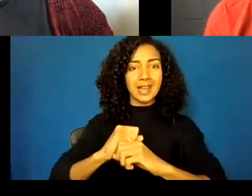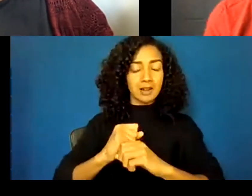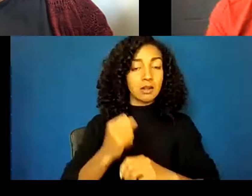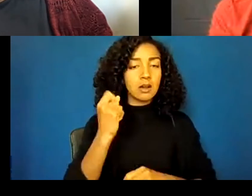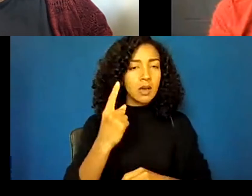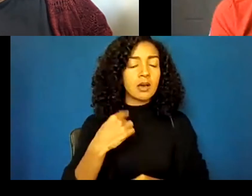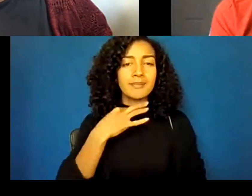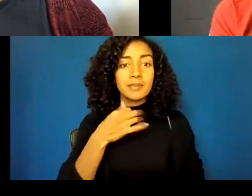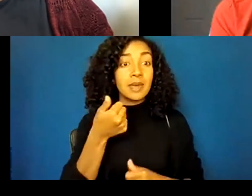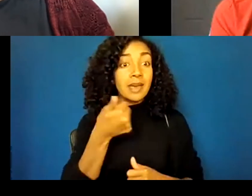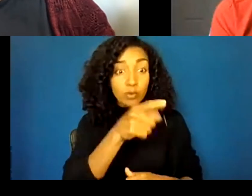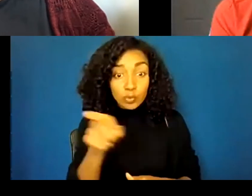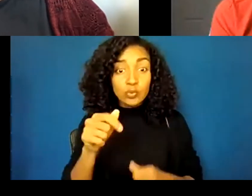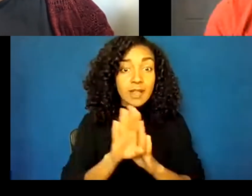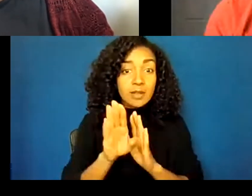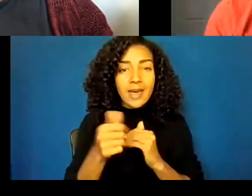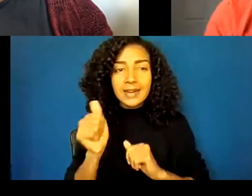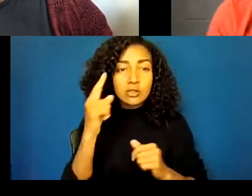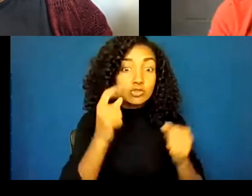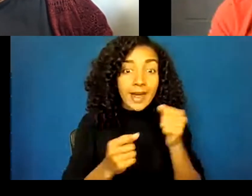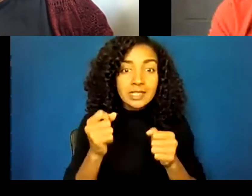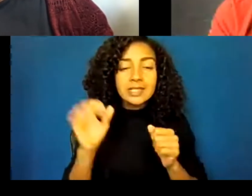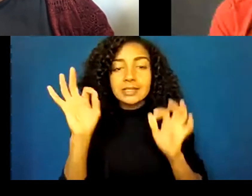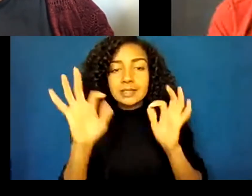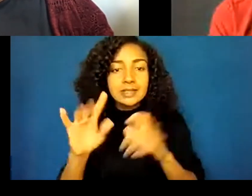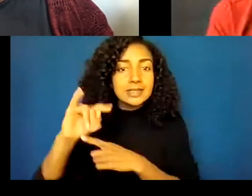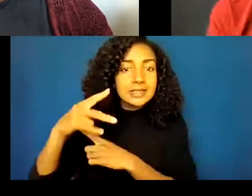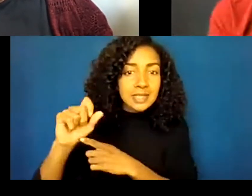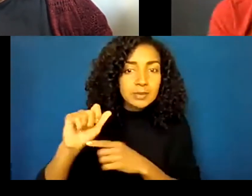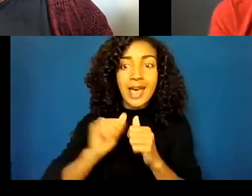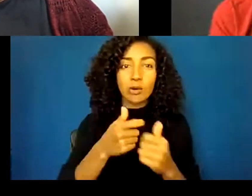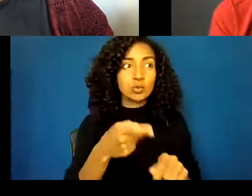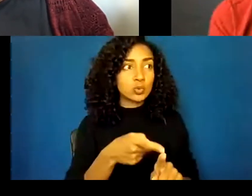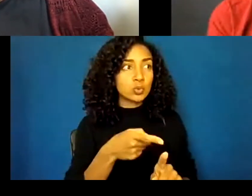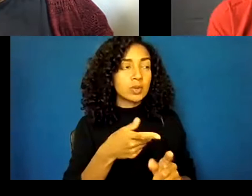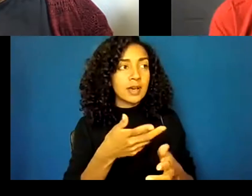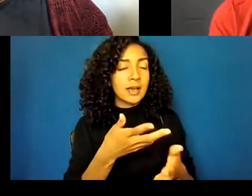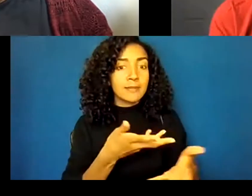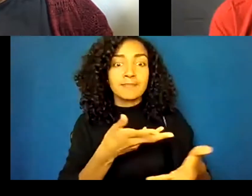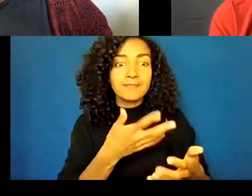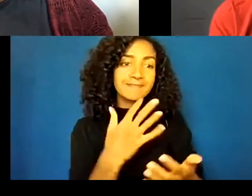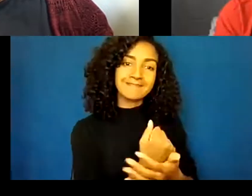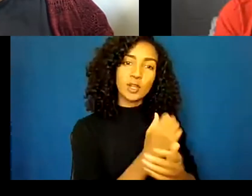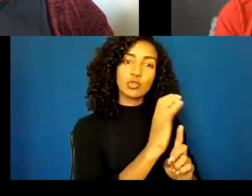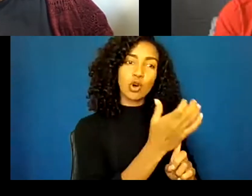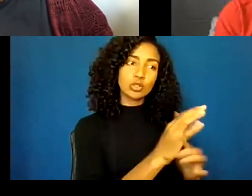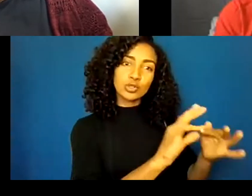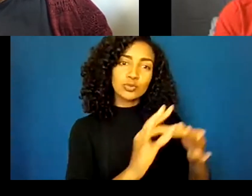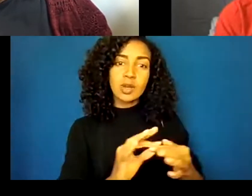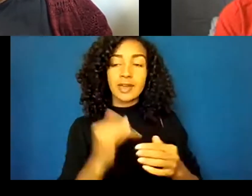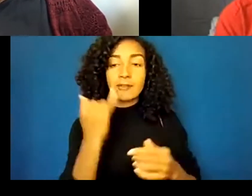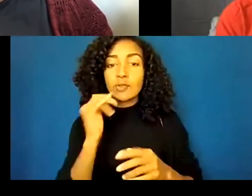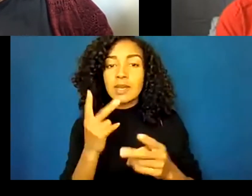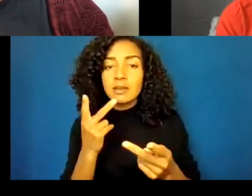how to really engage with culture when we're sometimes meeting with people for just a short amount of time, especially for folks who are being trafficked